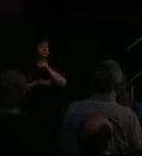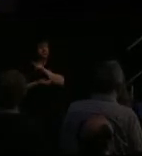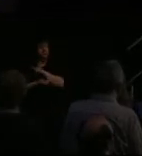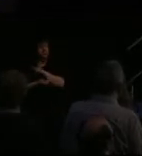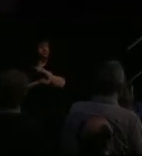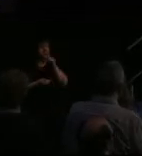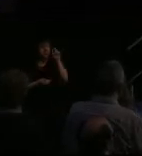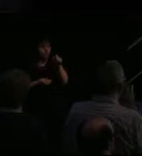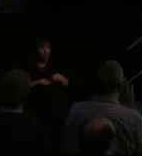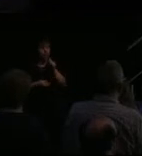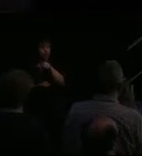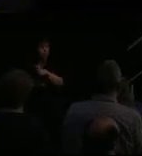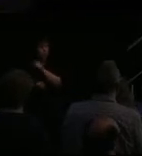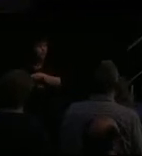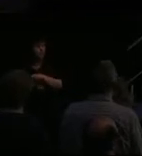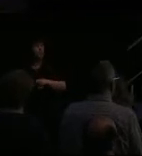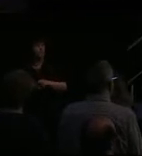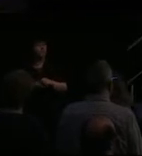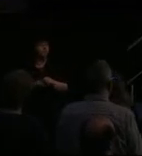And for there is no